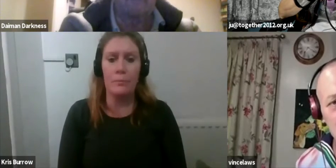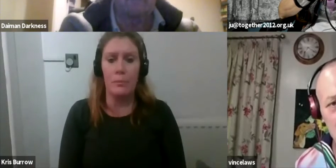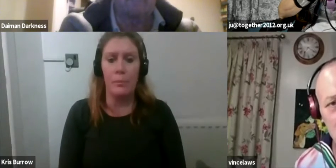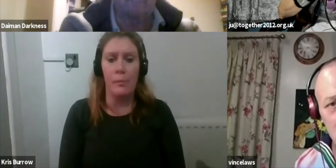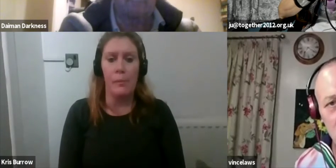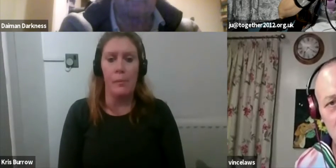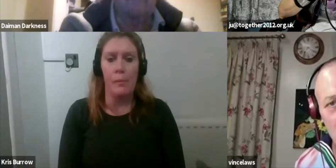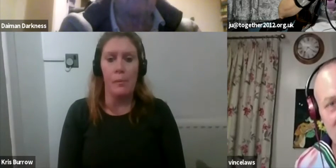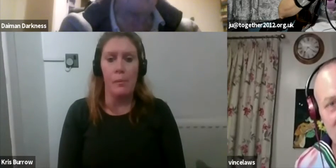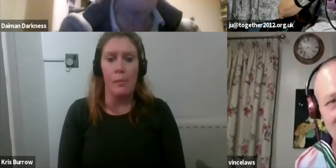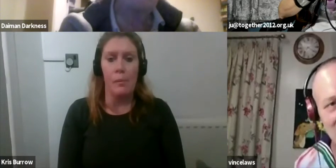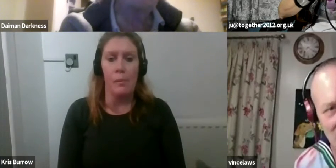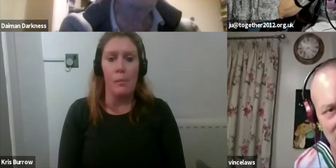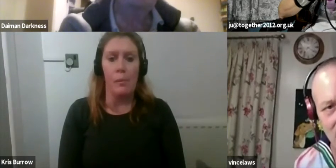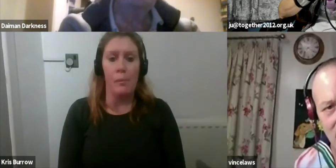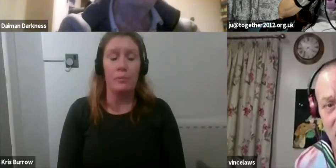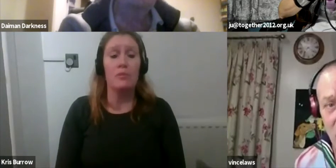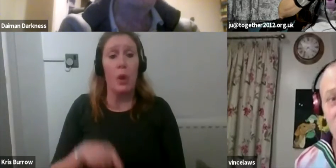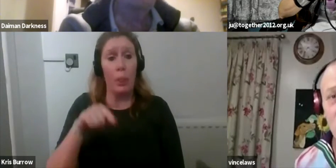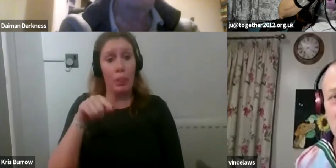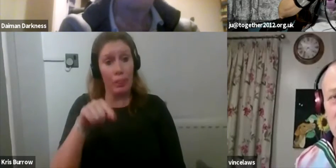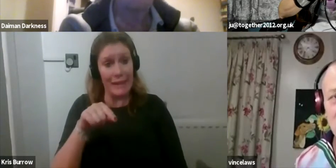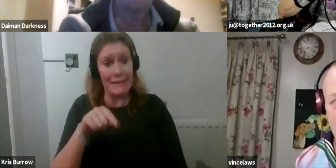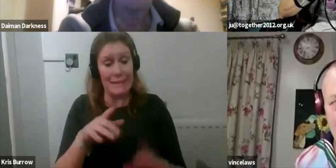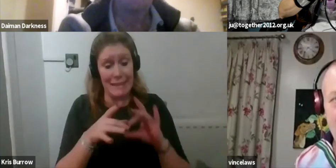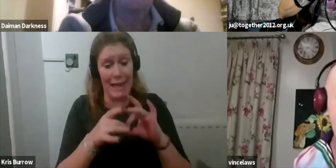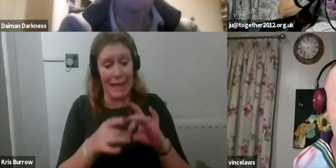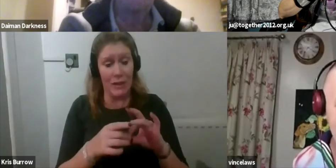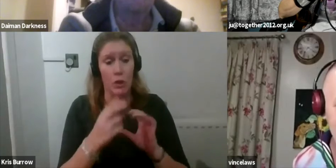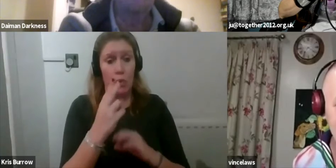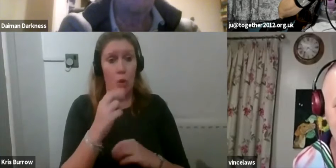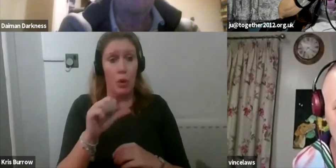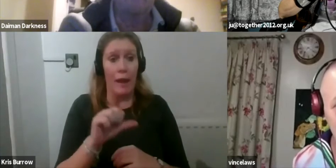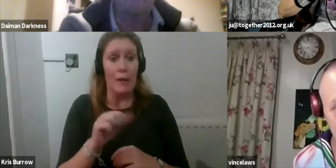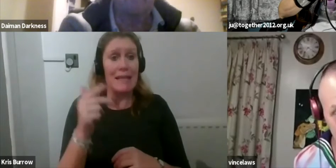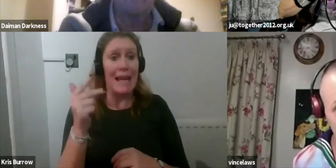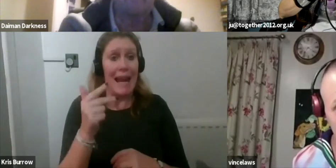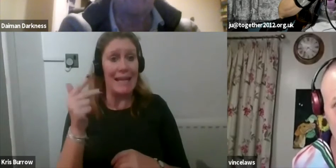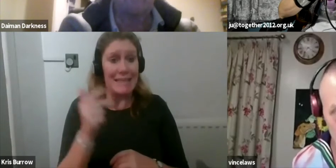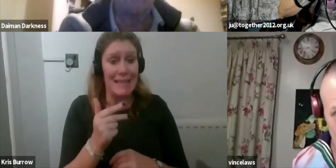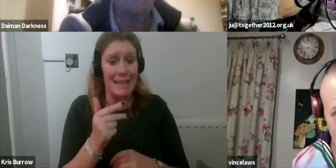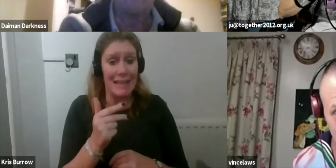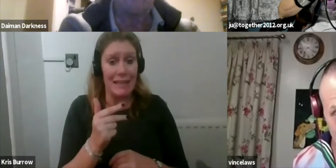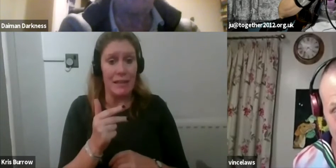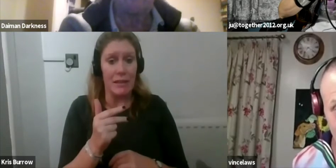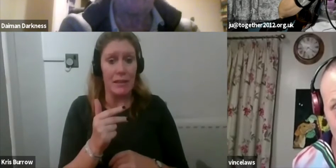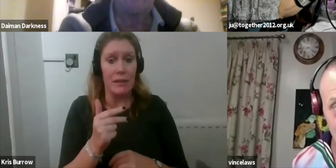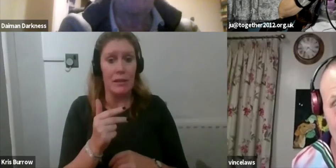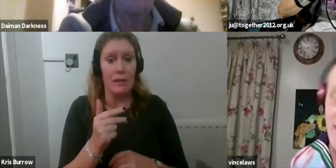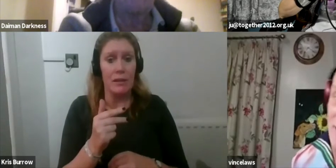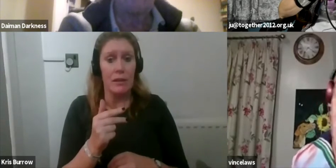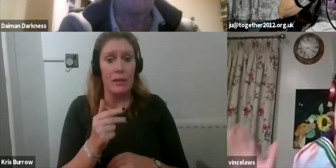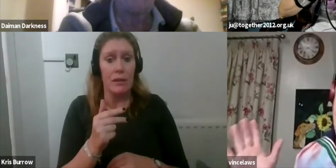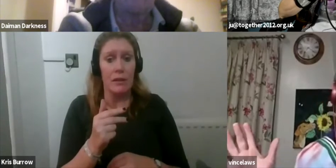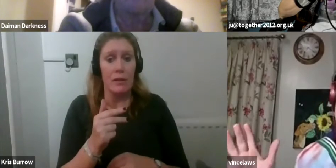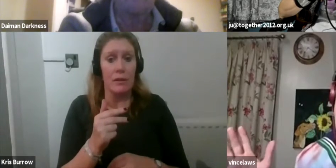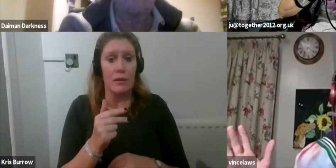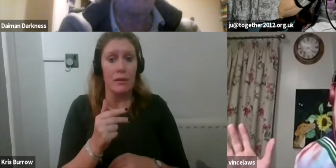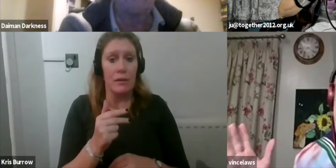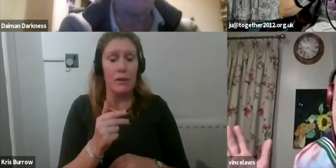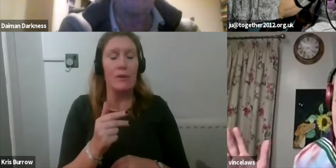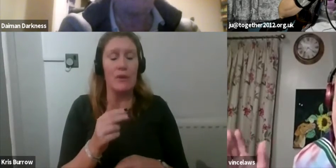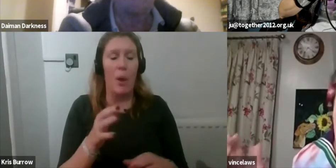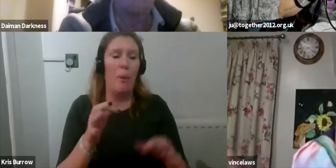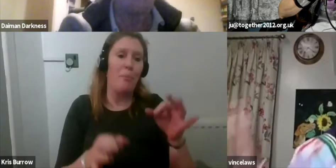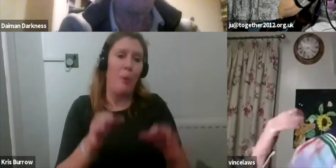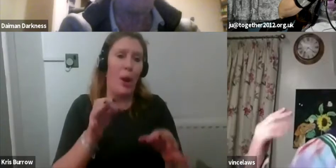from 2018. So Mrs. May and Arlene Foster were actually running the country then. I know it's nostalgia for